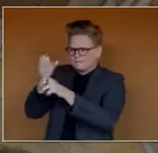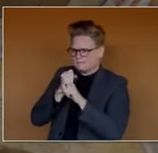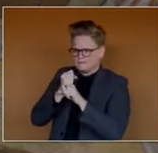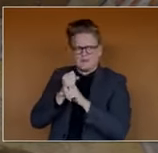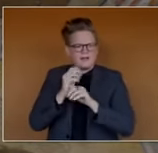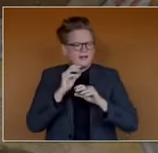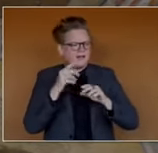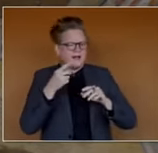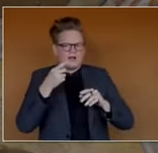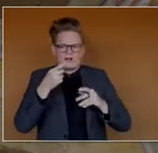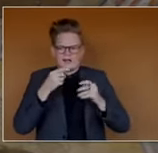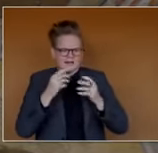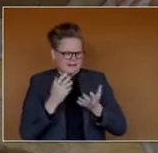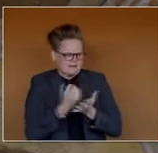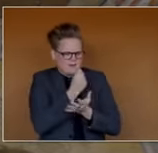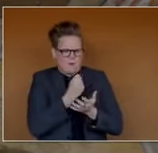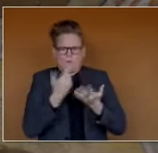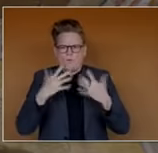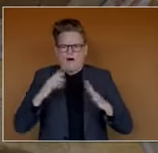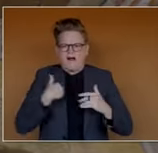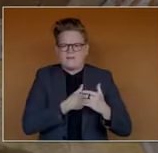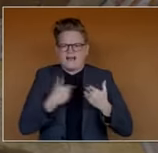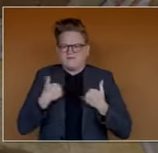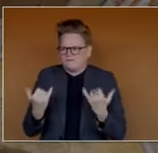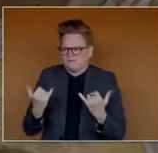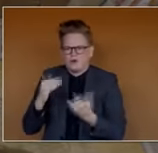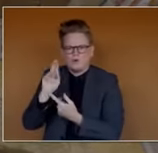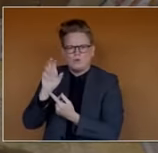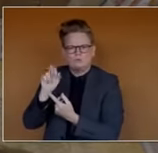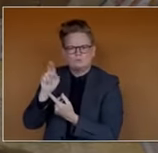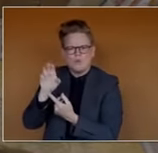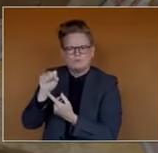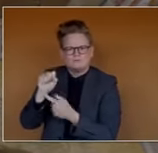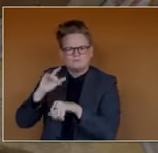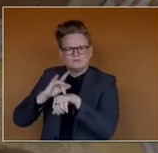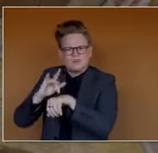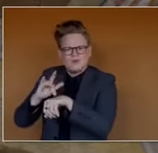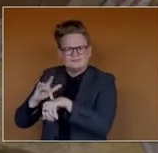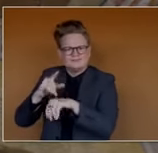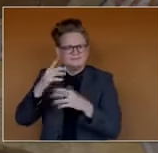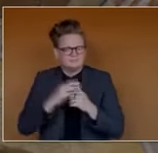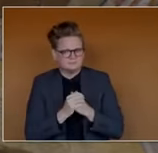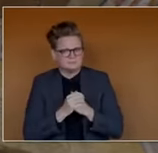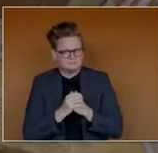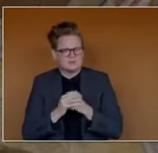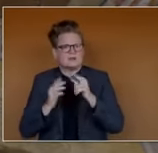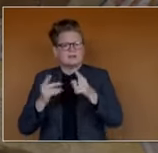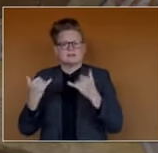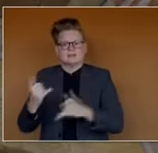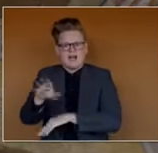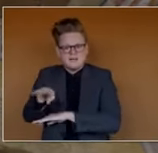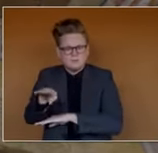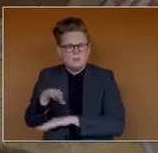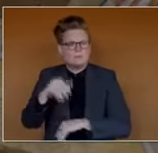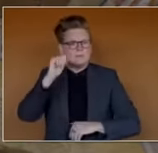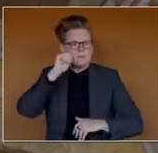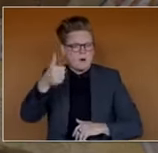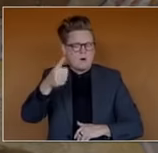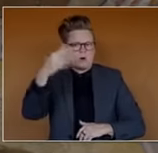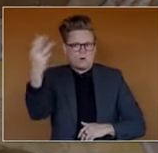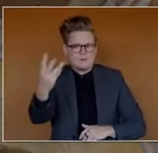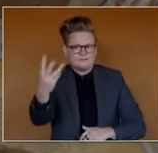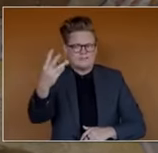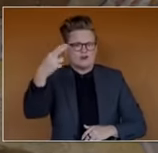hearing other announcements today, later this afternoon, tomorrow, Wednesday, Thursday, and